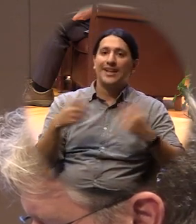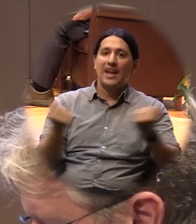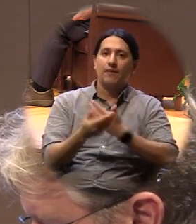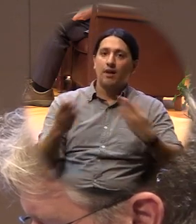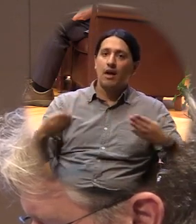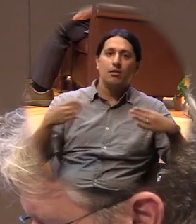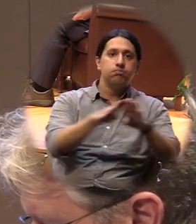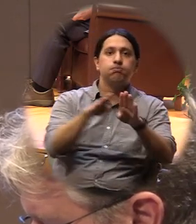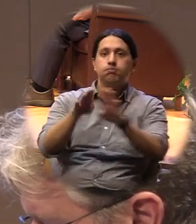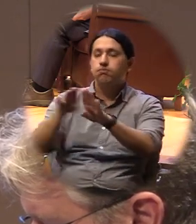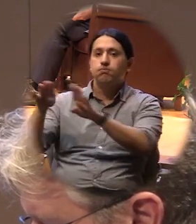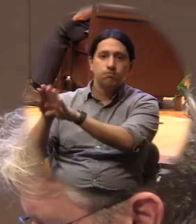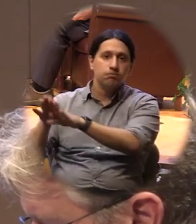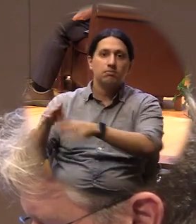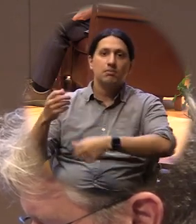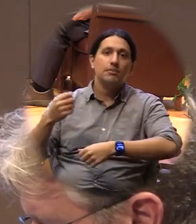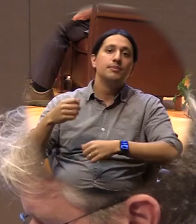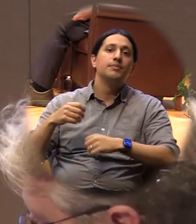were,